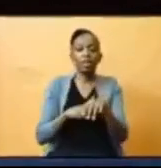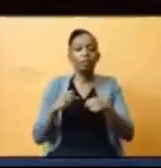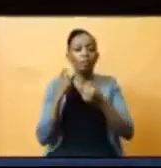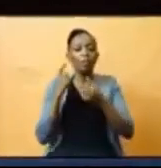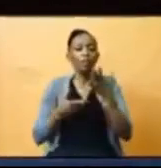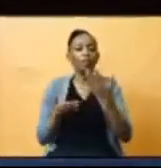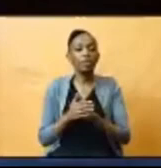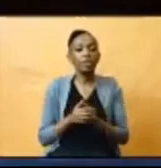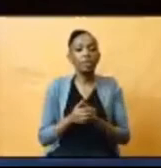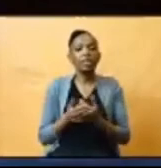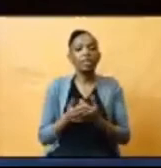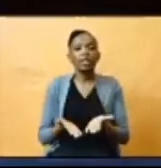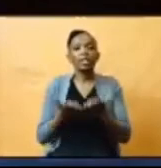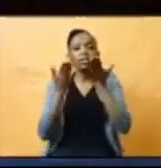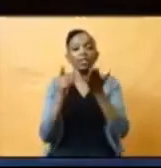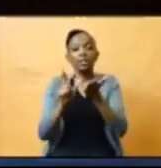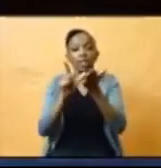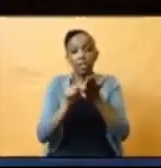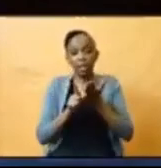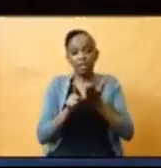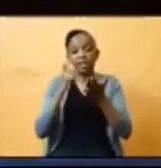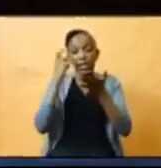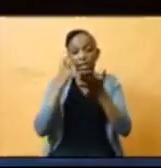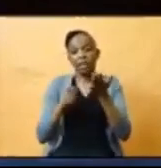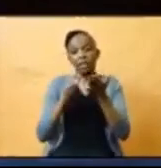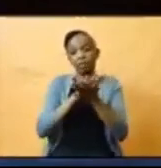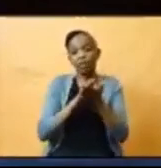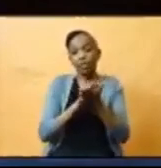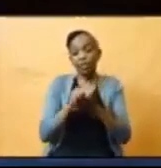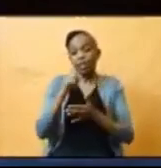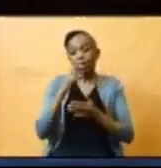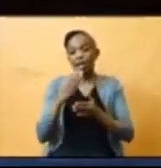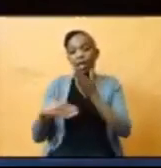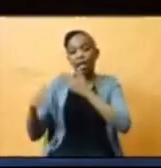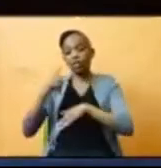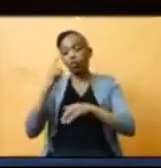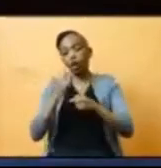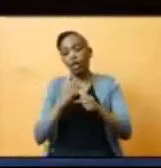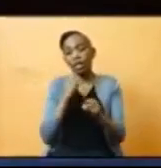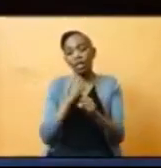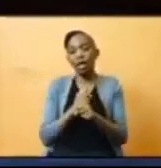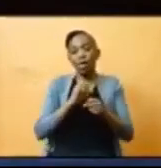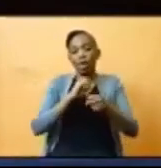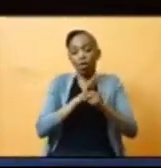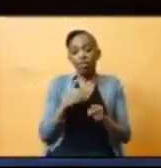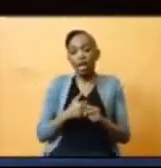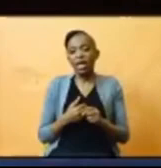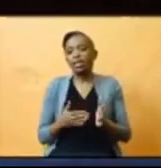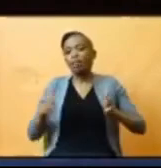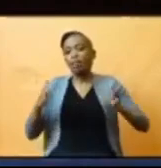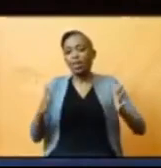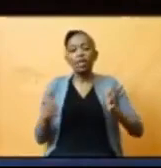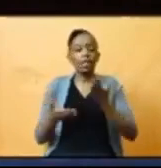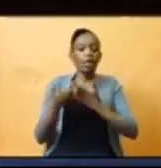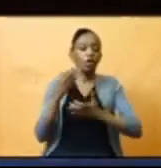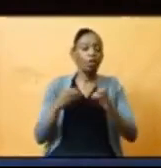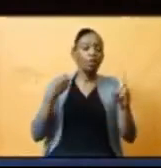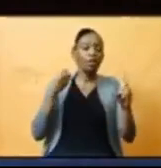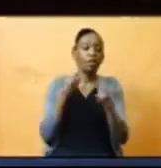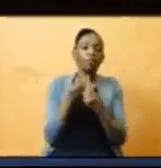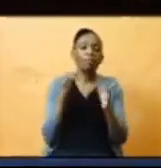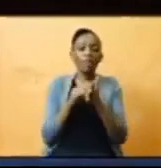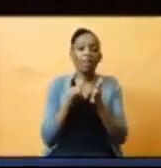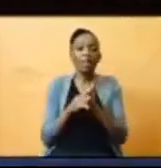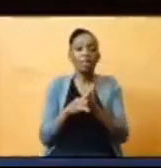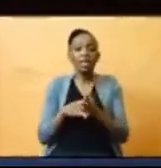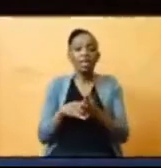to increasing their tax base. In the last 1 year, the pandemic has had such a huge economic impact that it